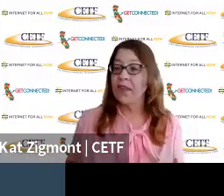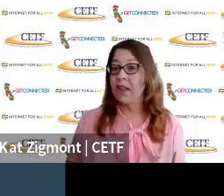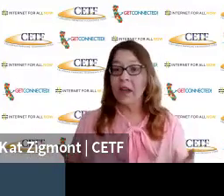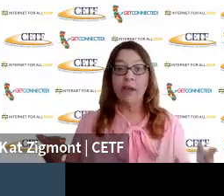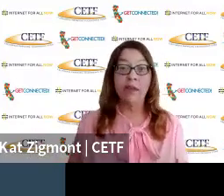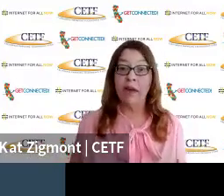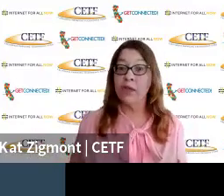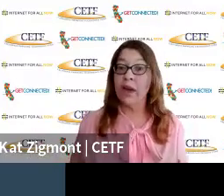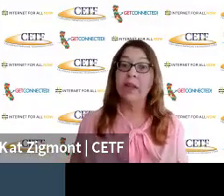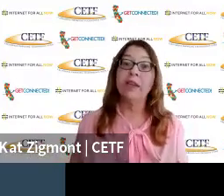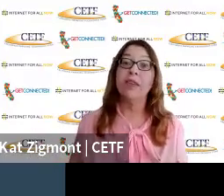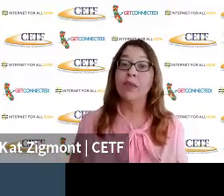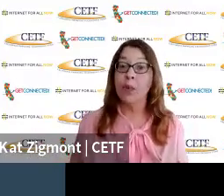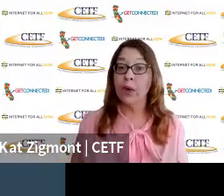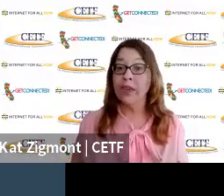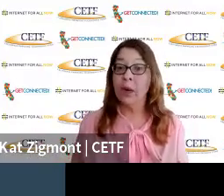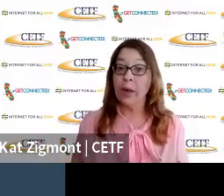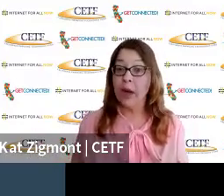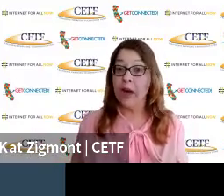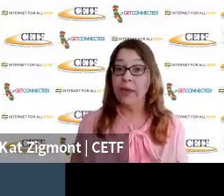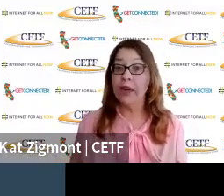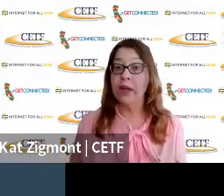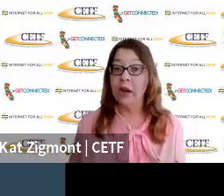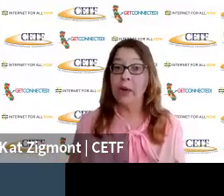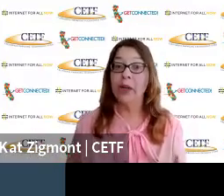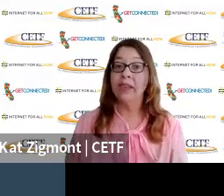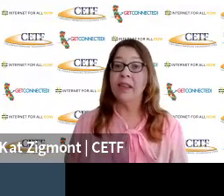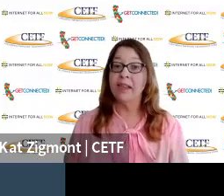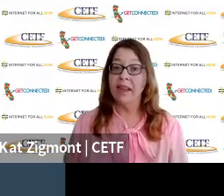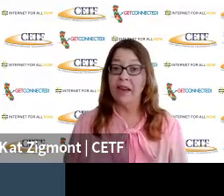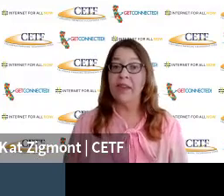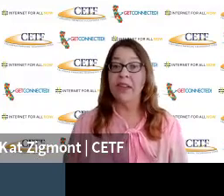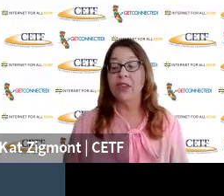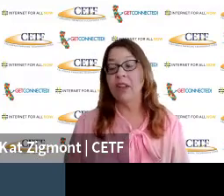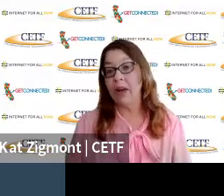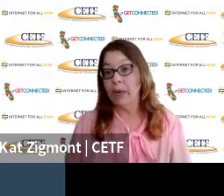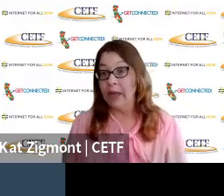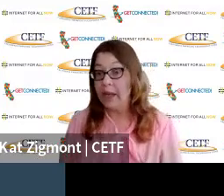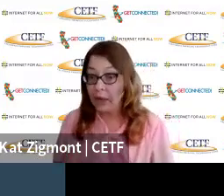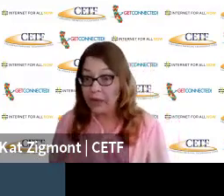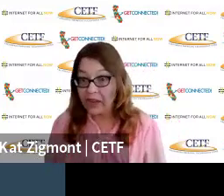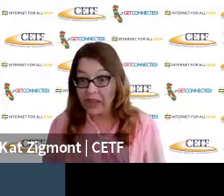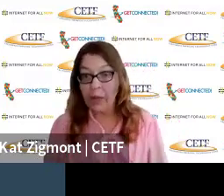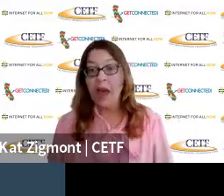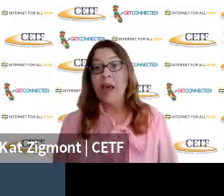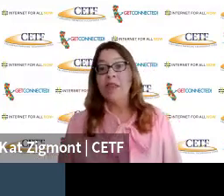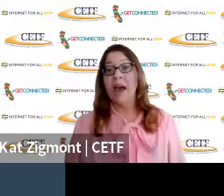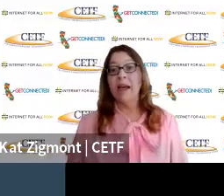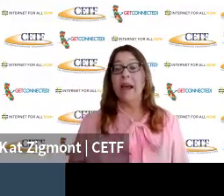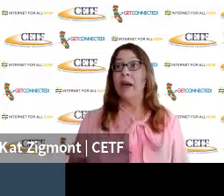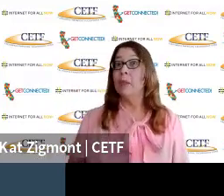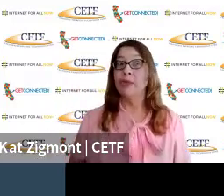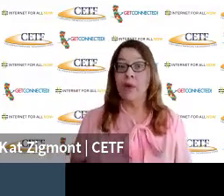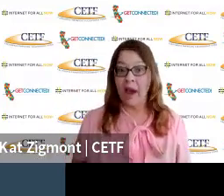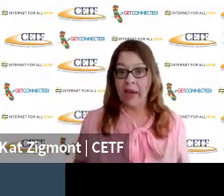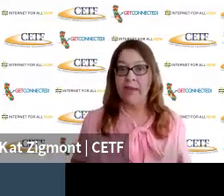and specifically a variety of the supports that we offer in our CETF digital equity ecosystem